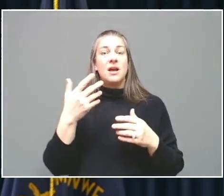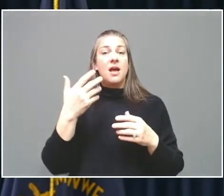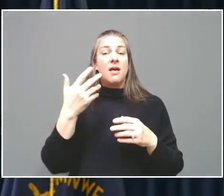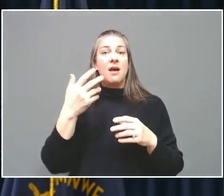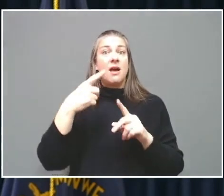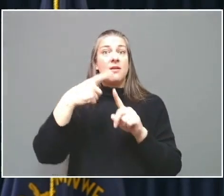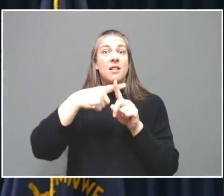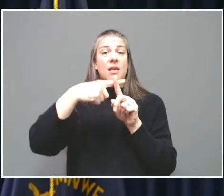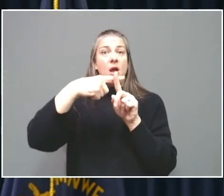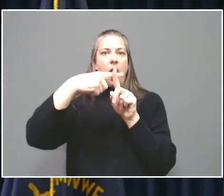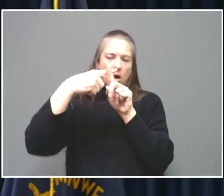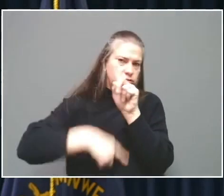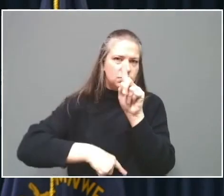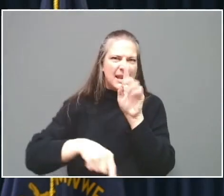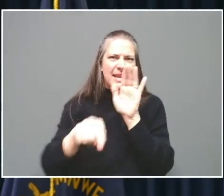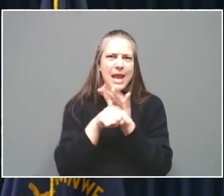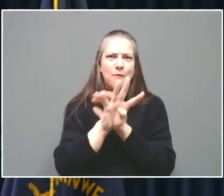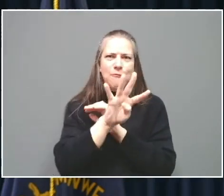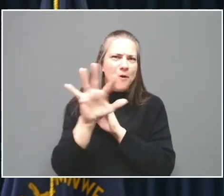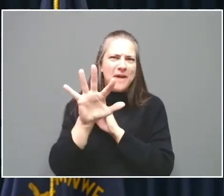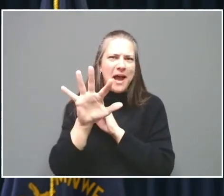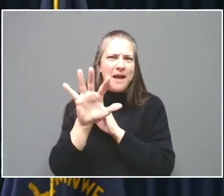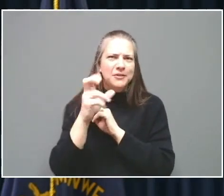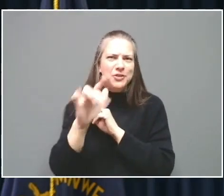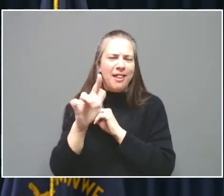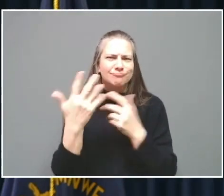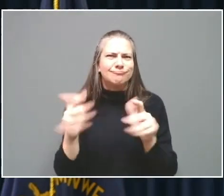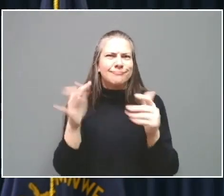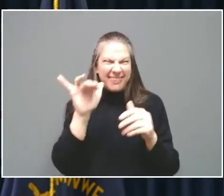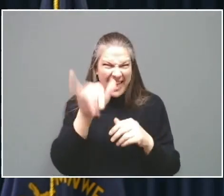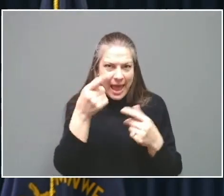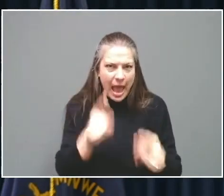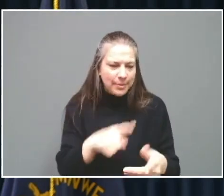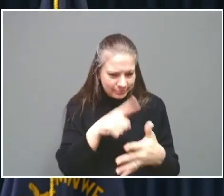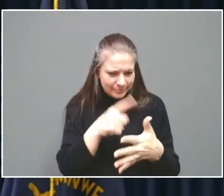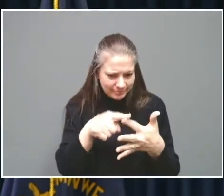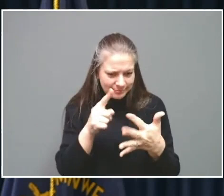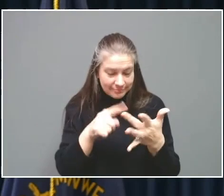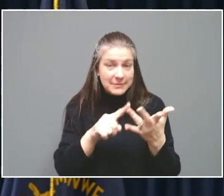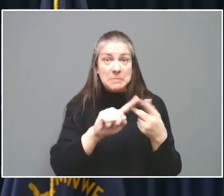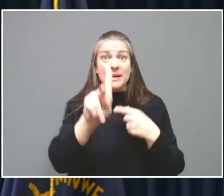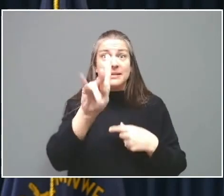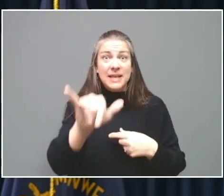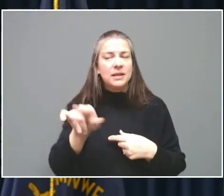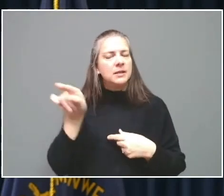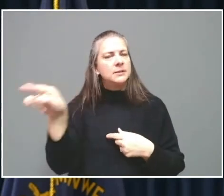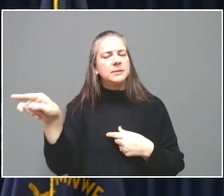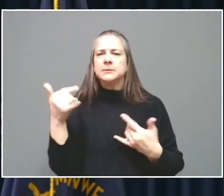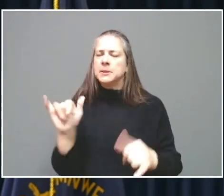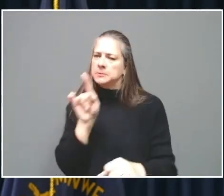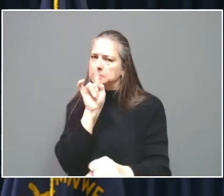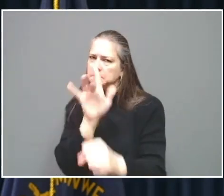chill to that list. But in each and every case, Team Kentucky has remained committed to providing clear and reliable